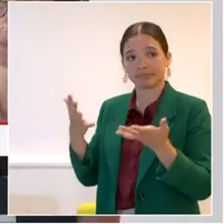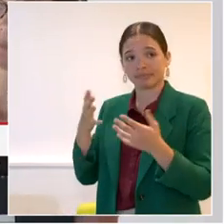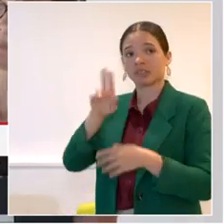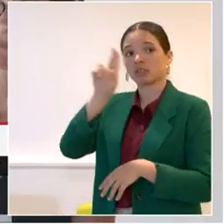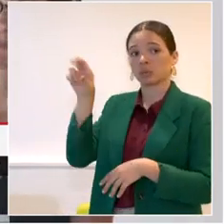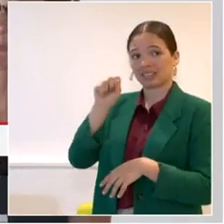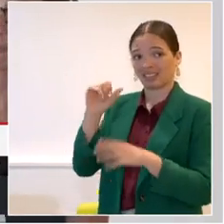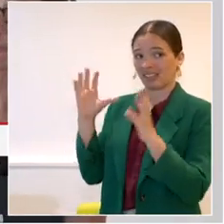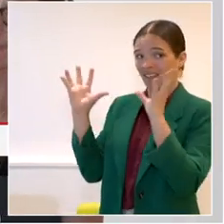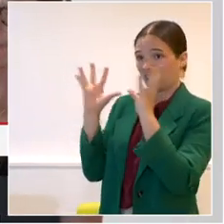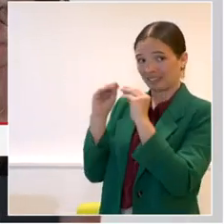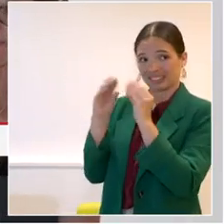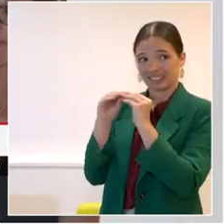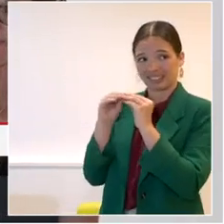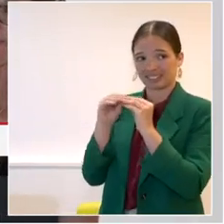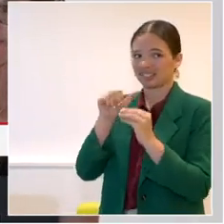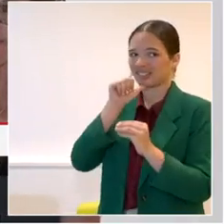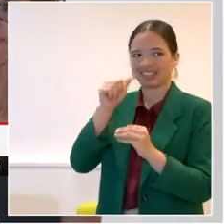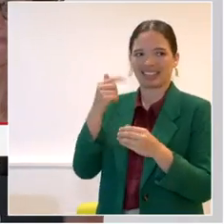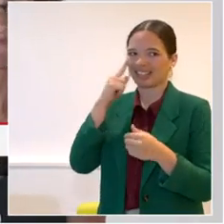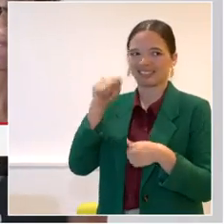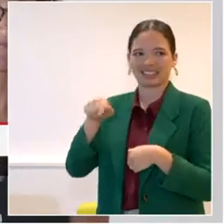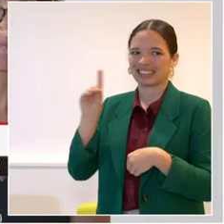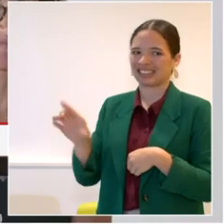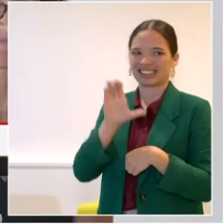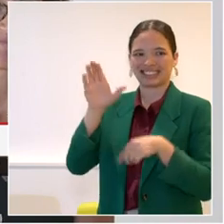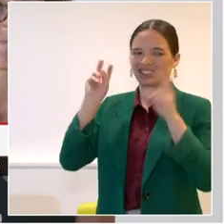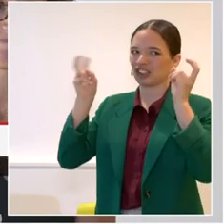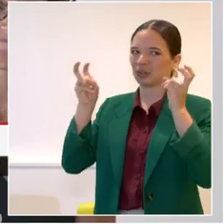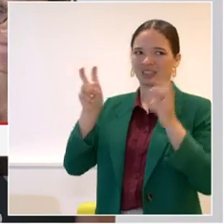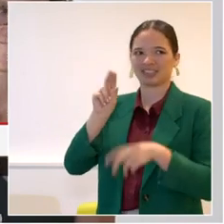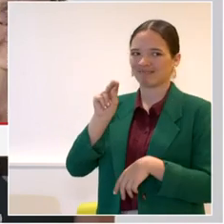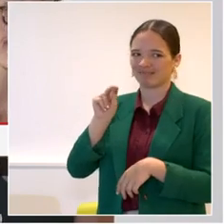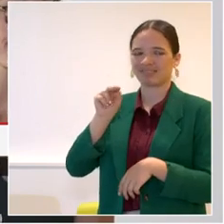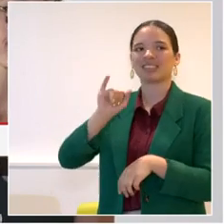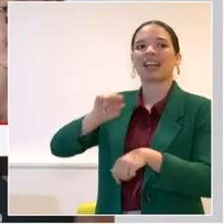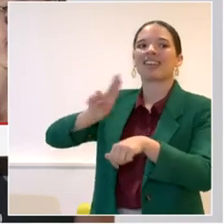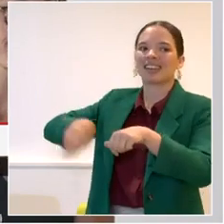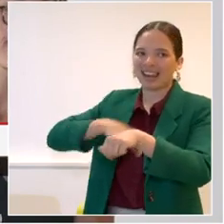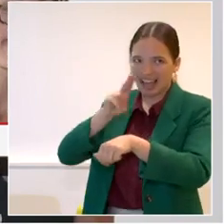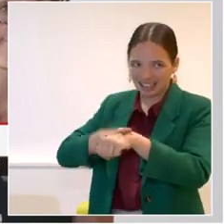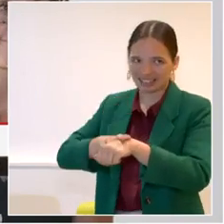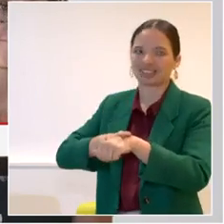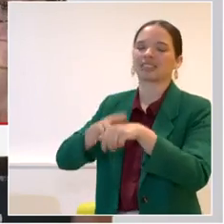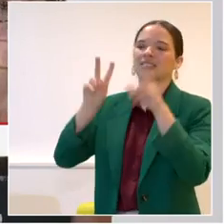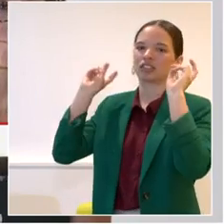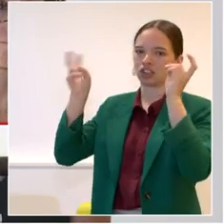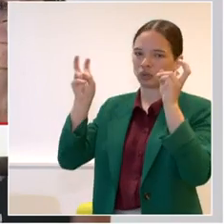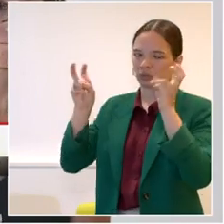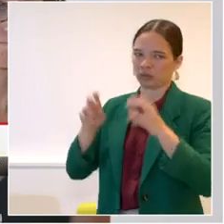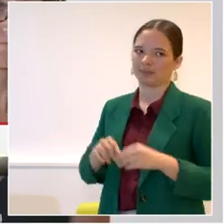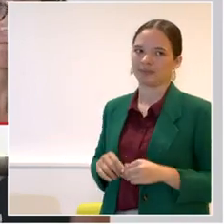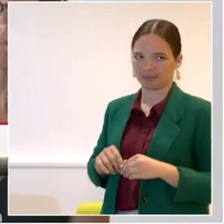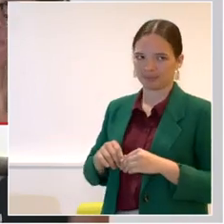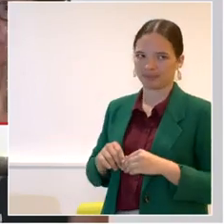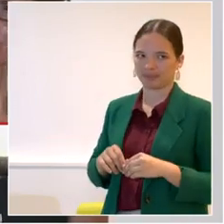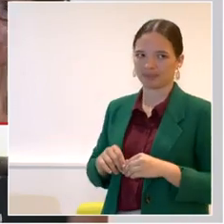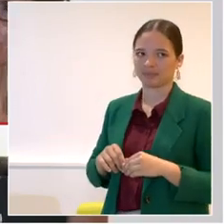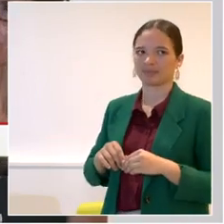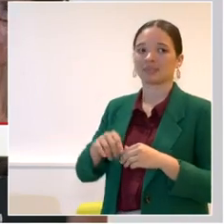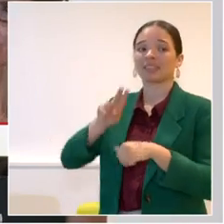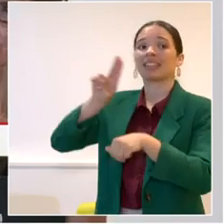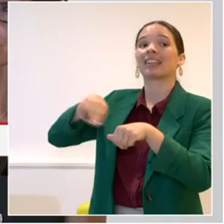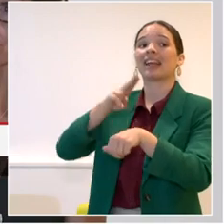this is a D.C. issue, because this is a national issue. And the nation's mayors need to be